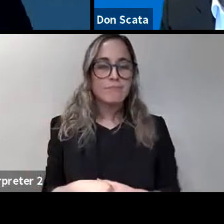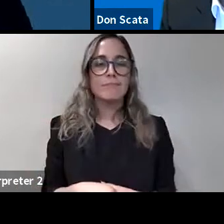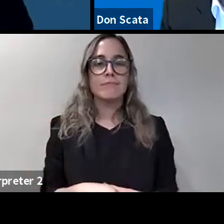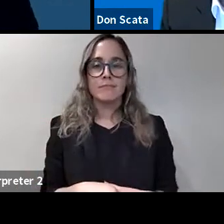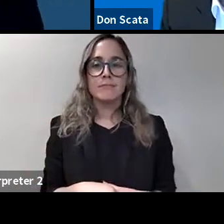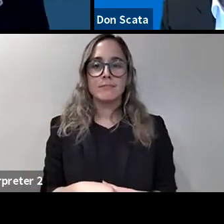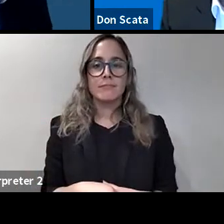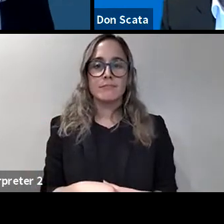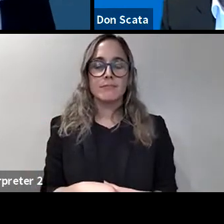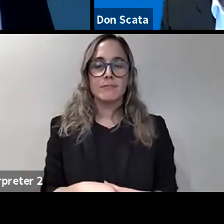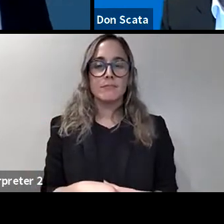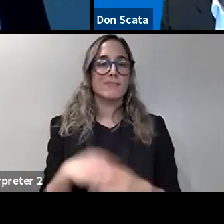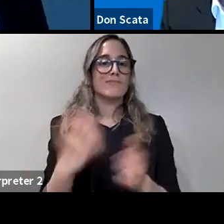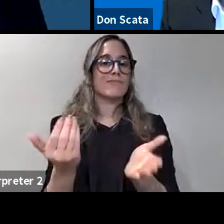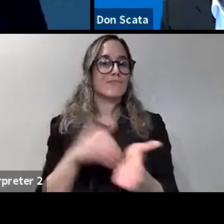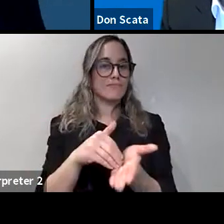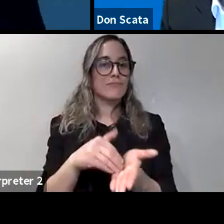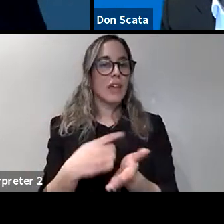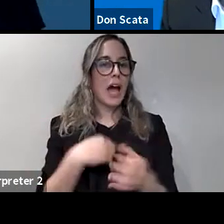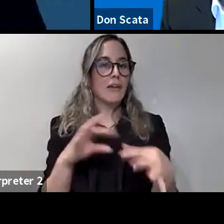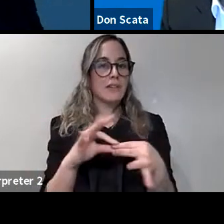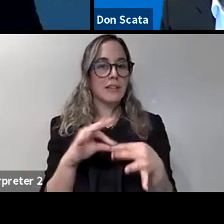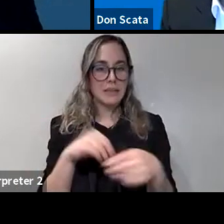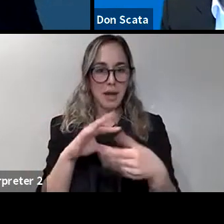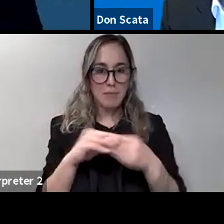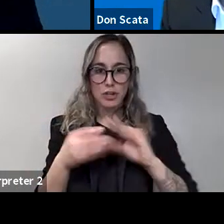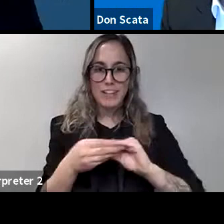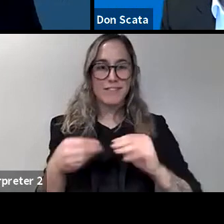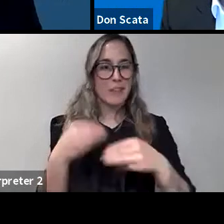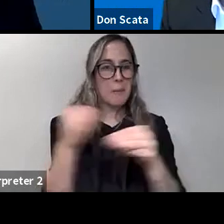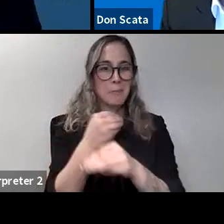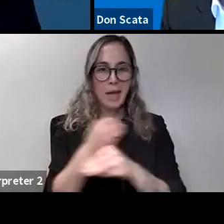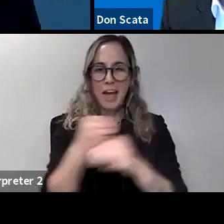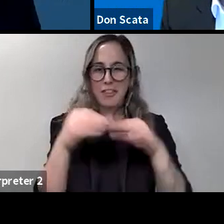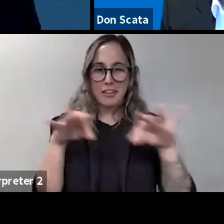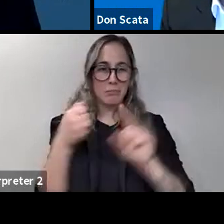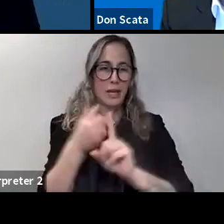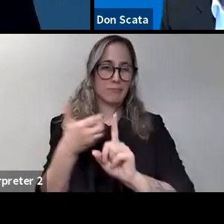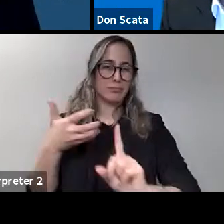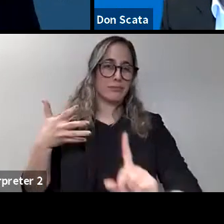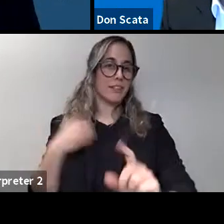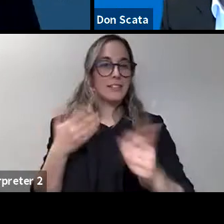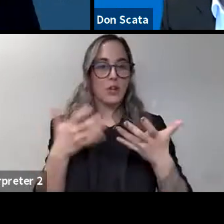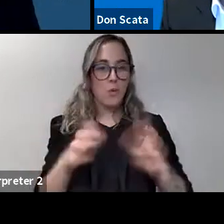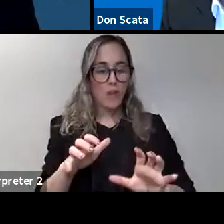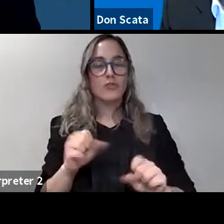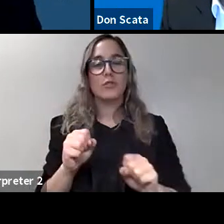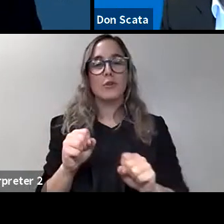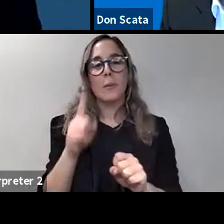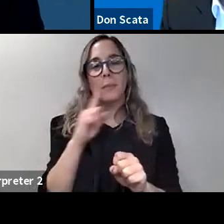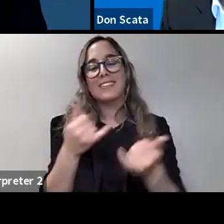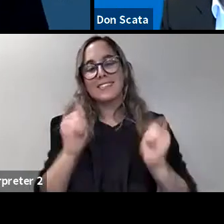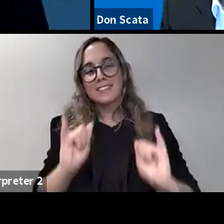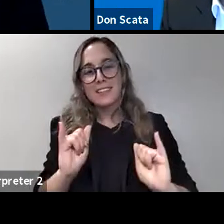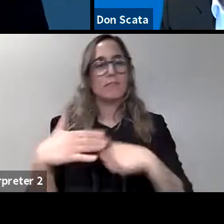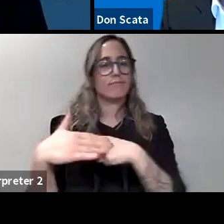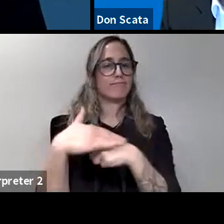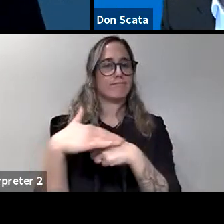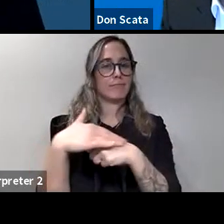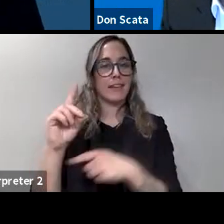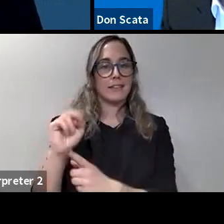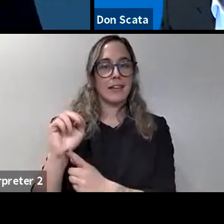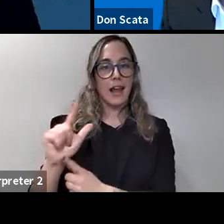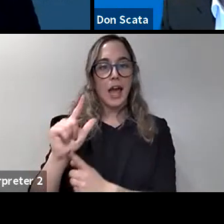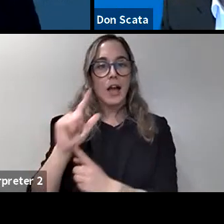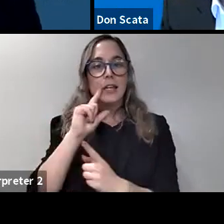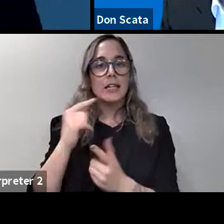Well, again, as I said in my brief, I didn't want to go through the mathematical explanation, so I'll still save that for another time. But basically, you know, DNL is a cumulative